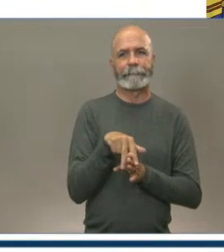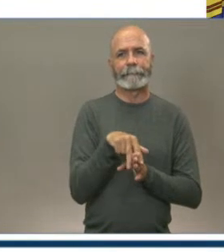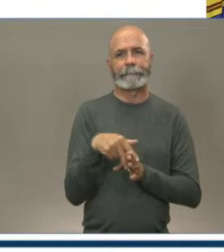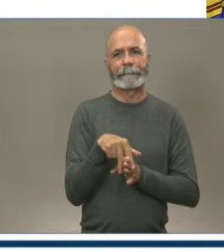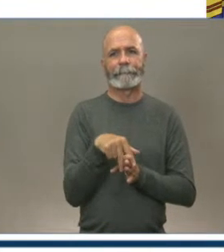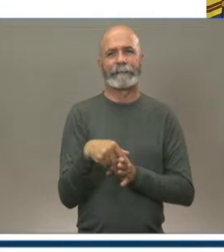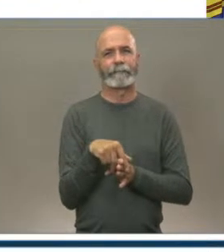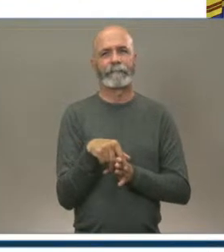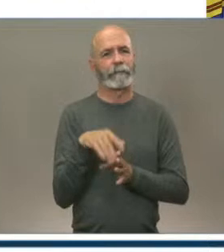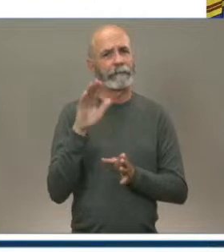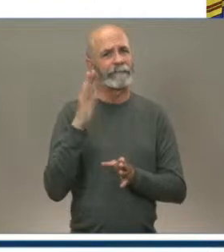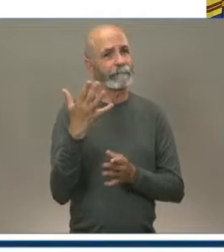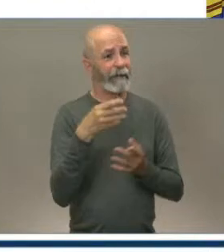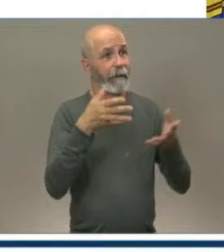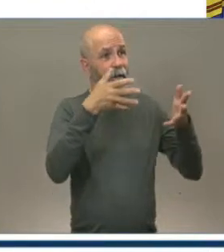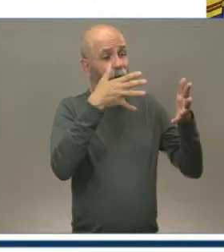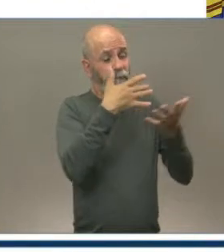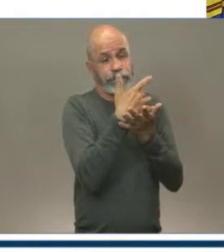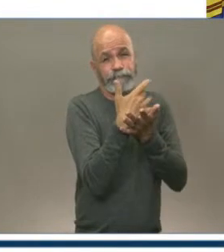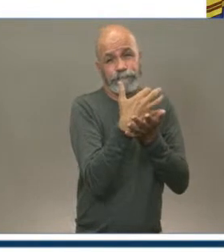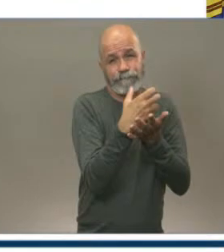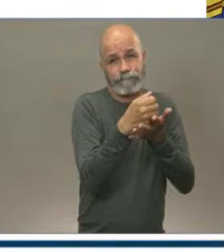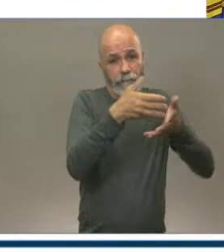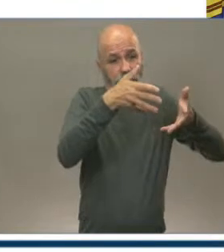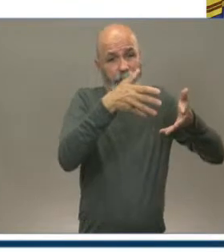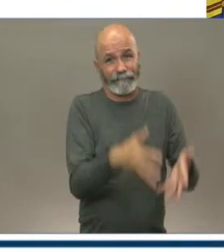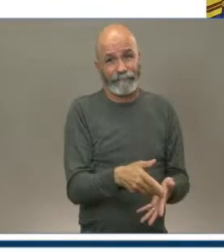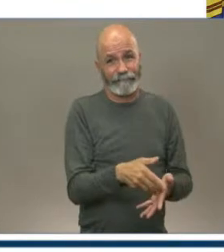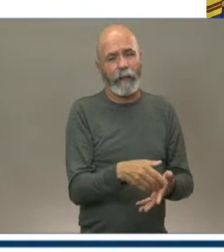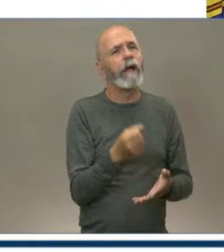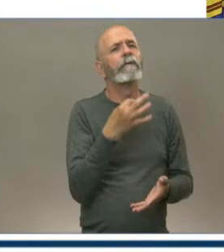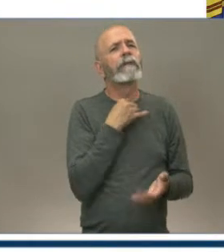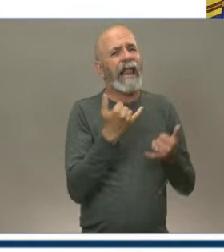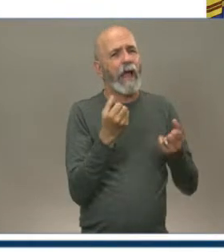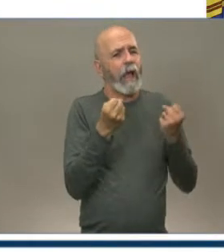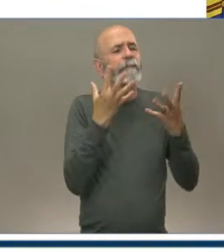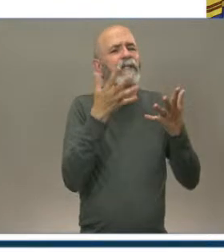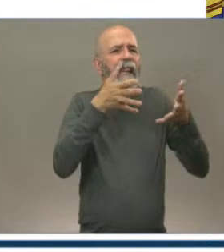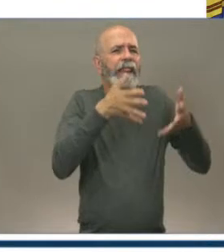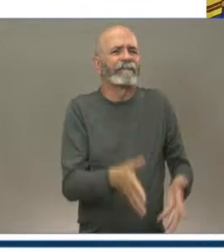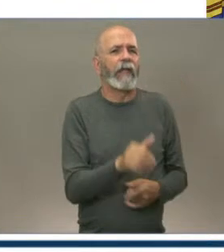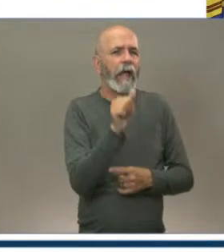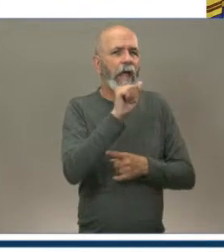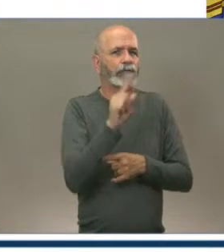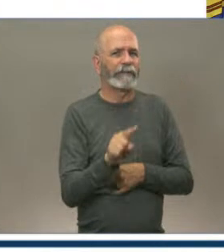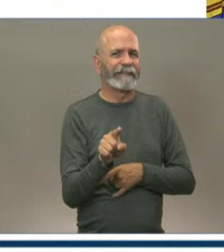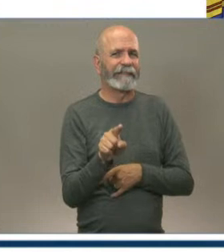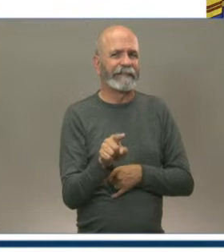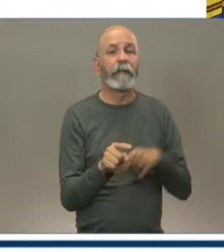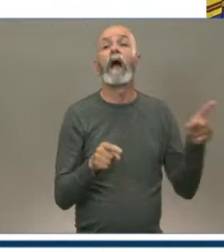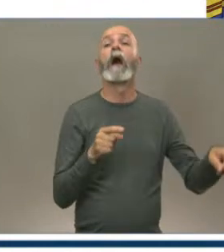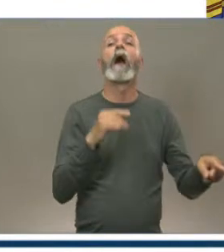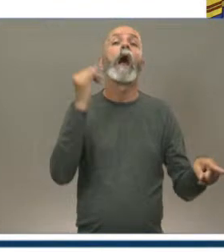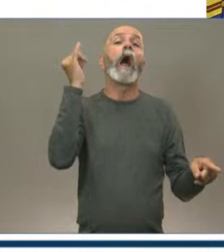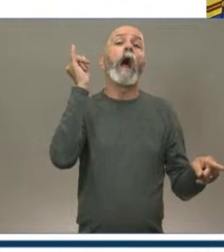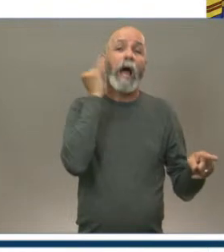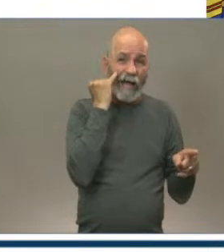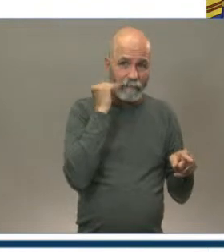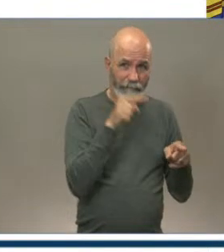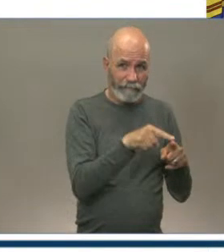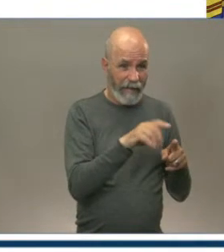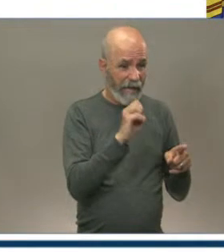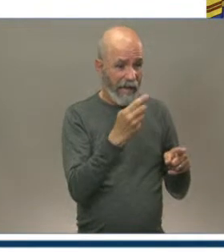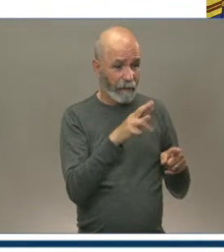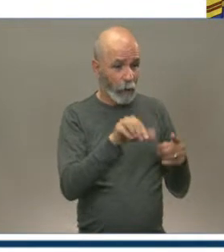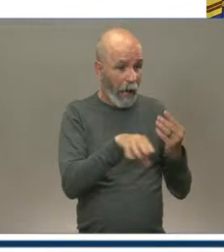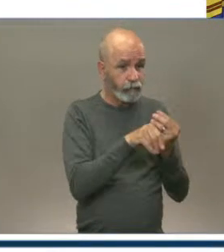clarify how many doses of AstraZeneca do we actually have left at this point, and what happens with those extra doses? Will they be